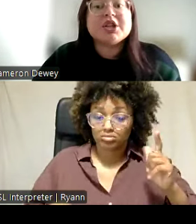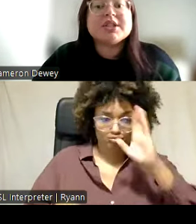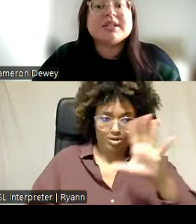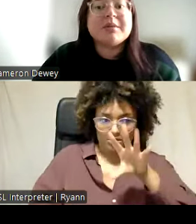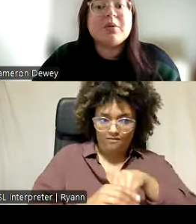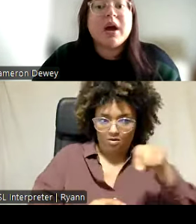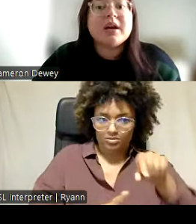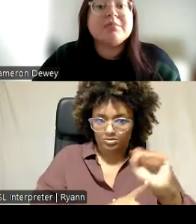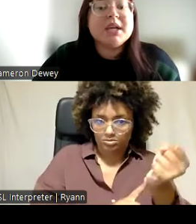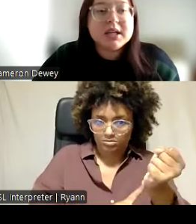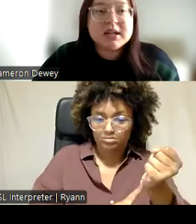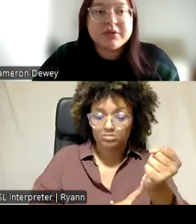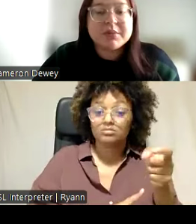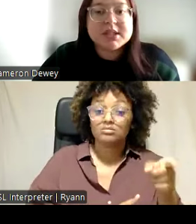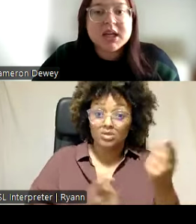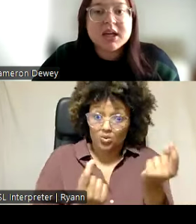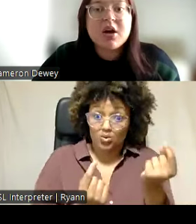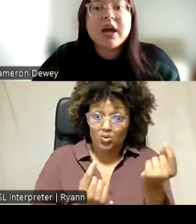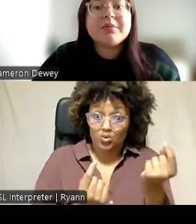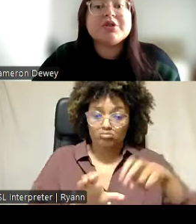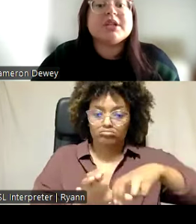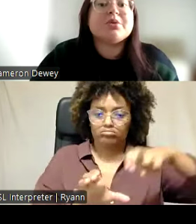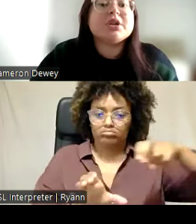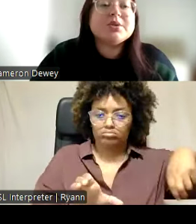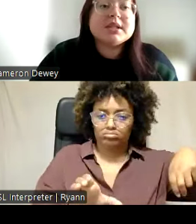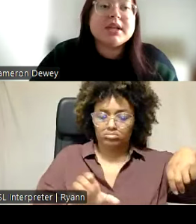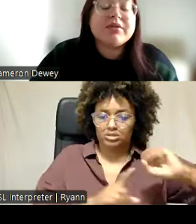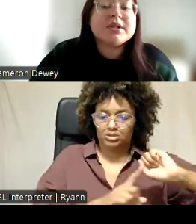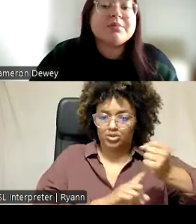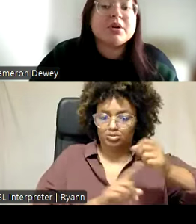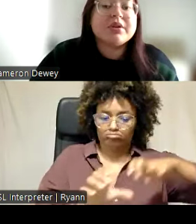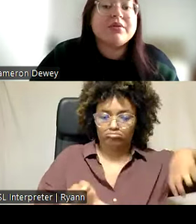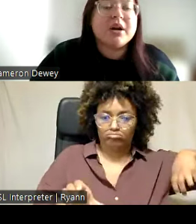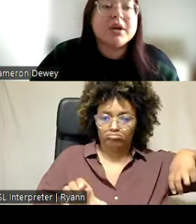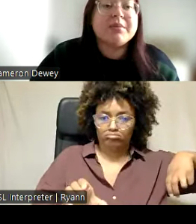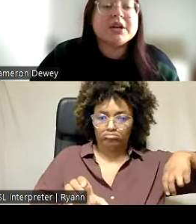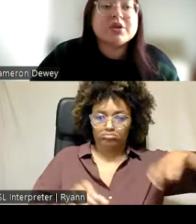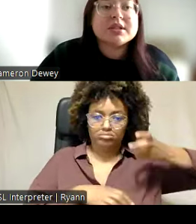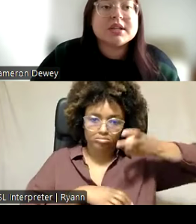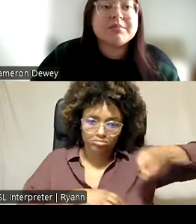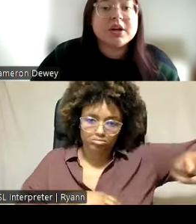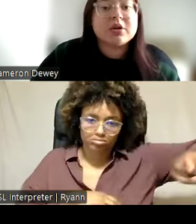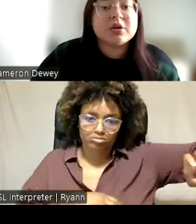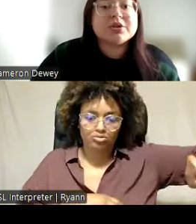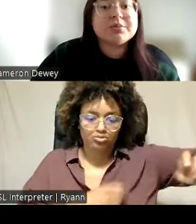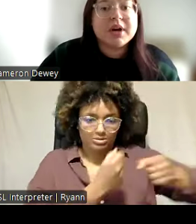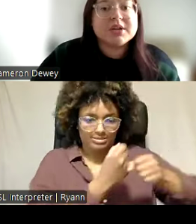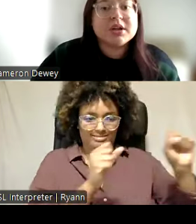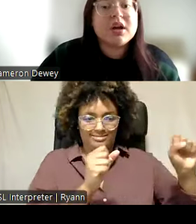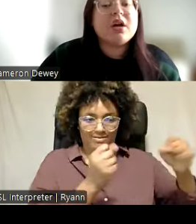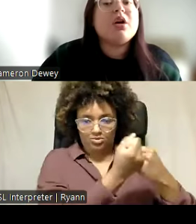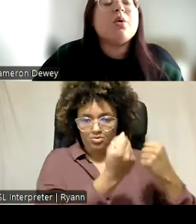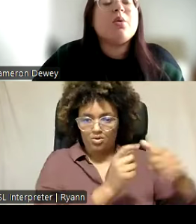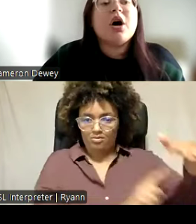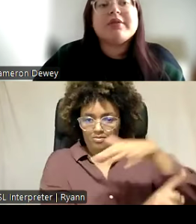be encouraged to step away immediately from the scene and be transported to a safe and supportive environment by a trusted peer or